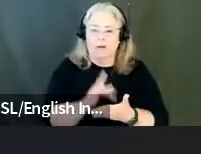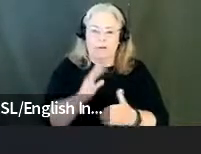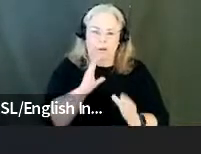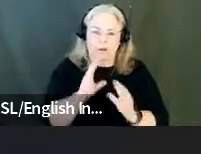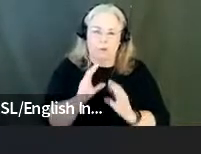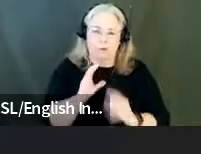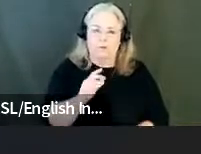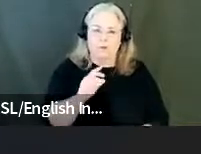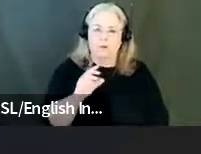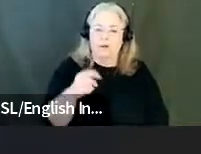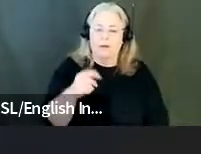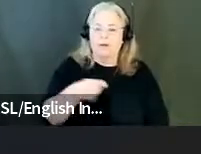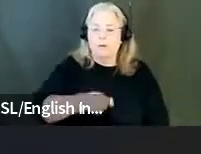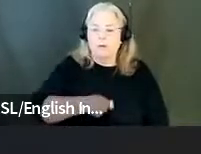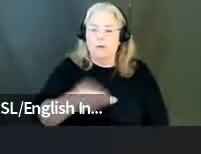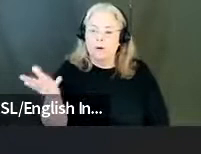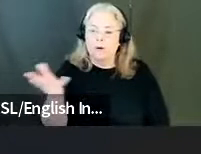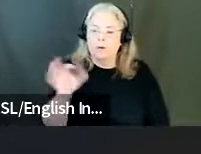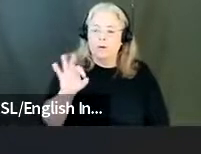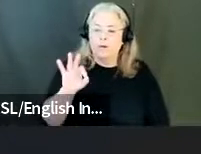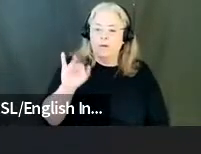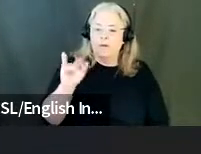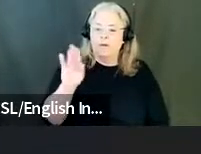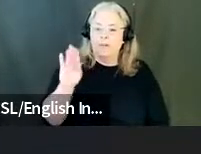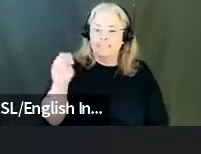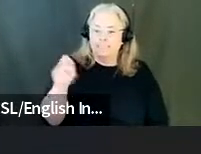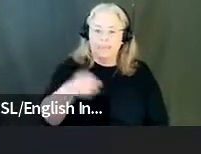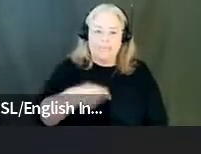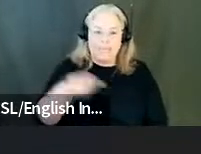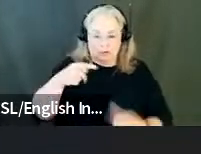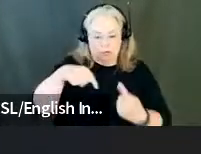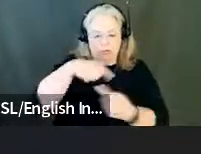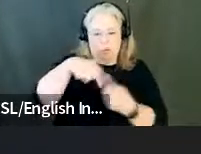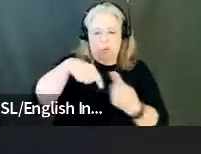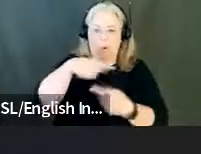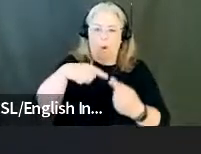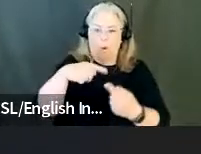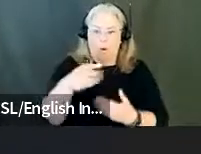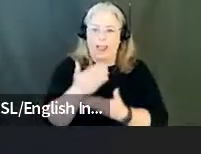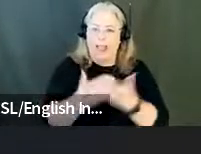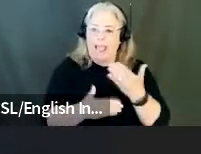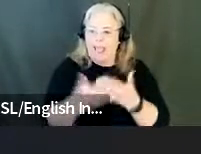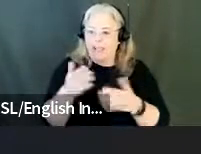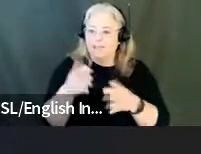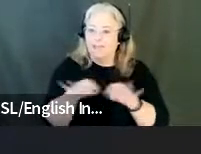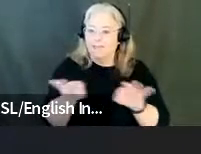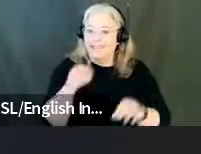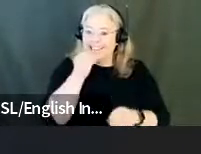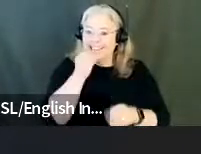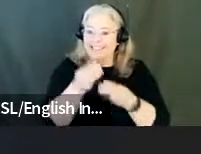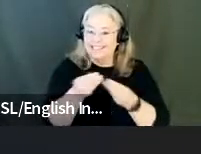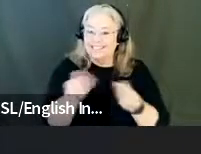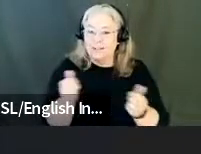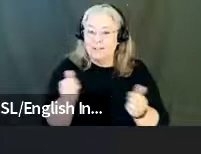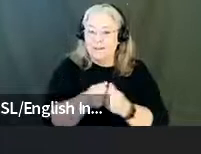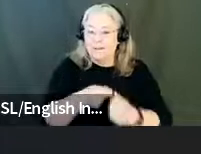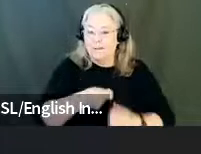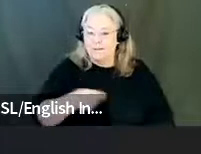communicating. Frisbees. I thought, hey, I could get a Frisbee to twirl around. I can make a hands-free eating solution out of a